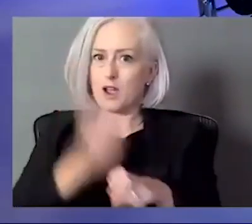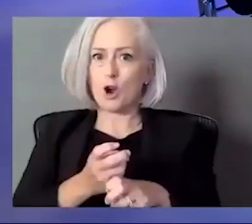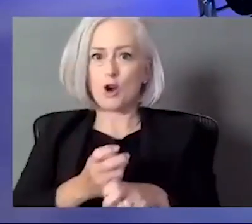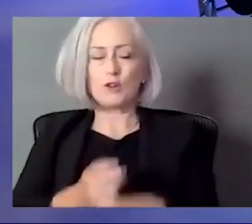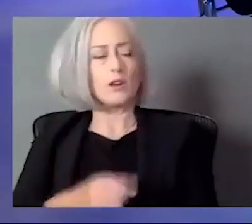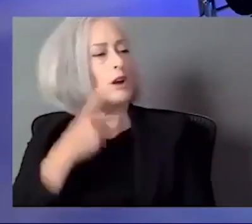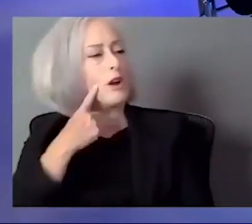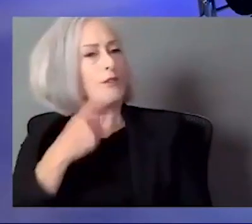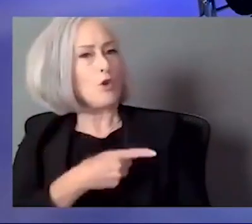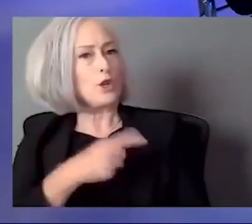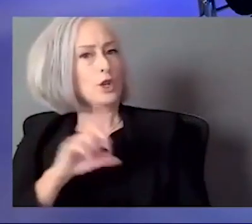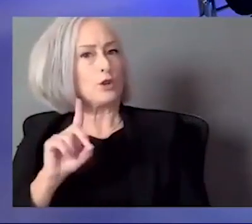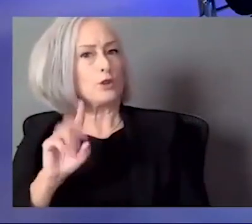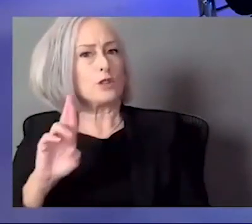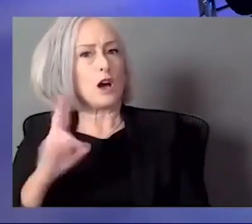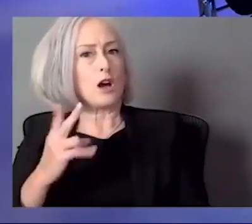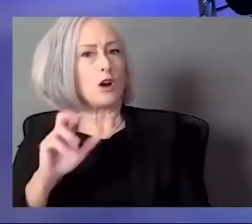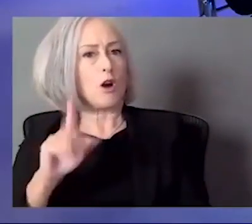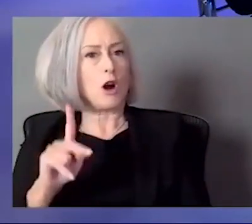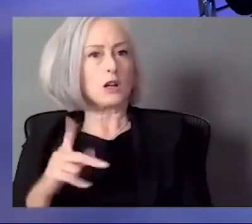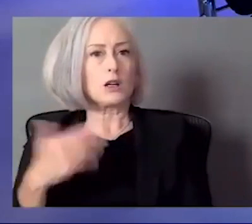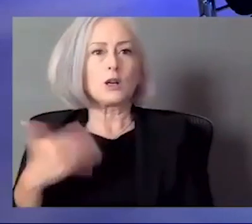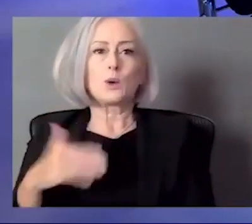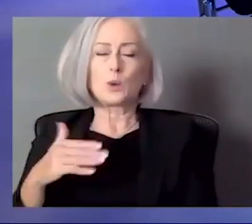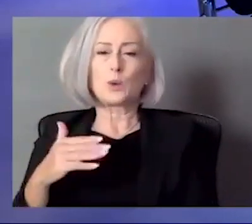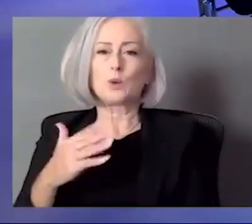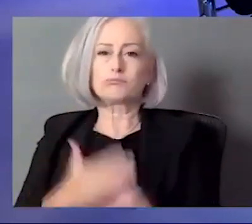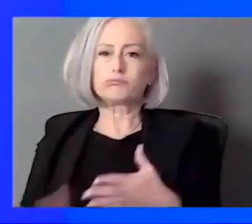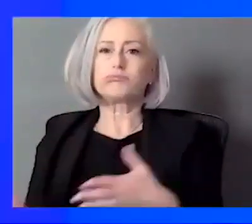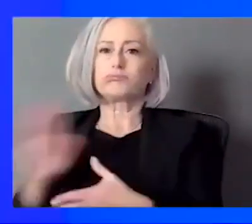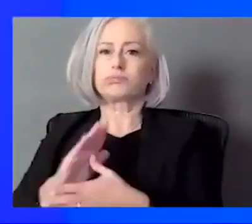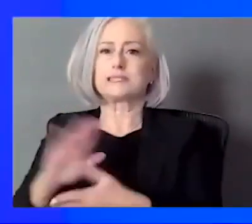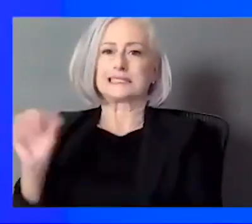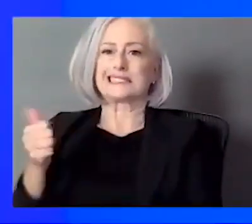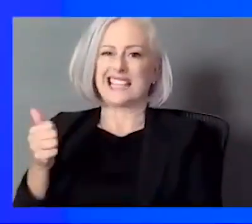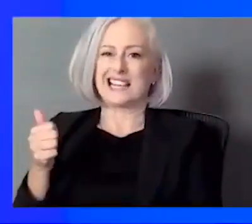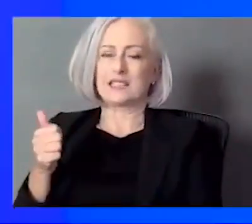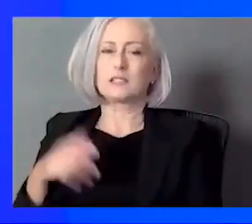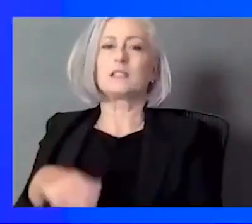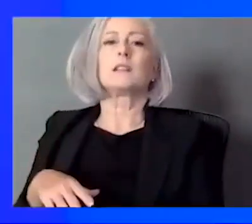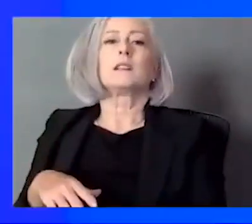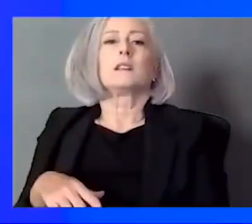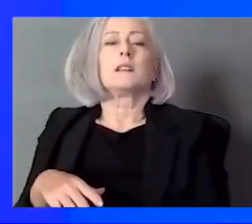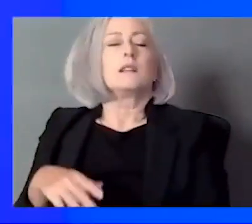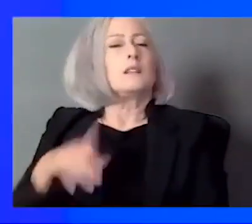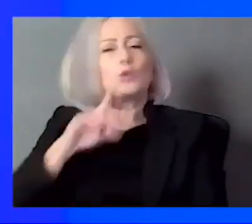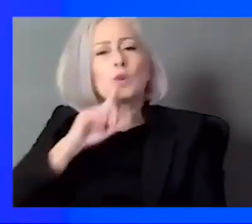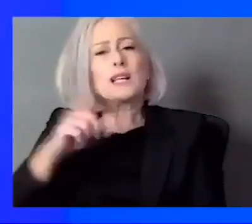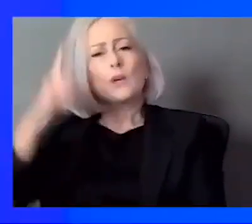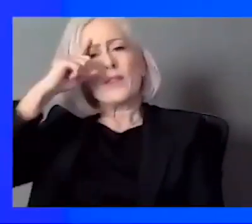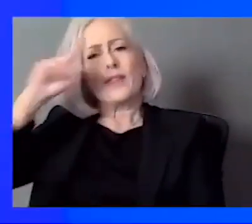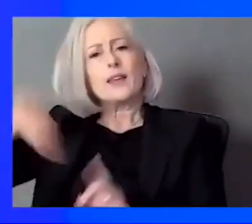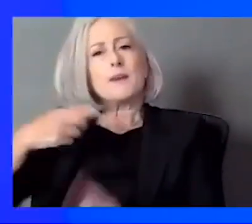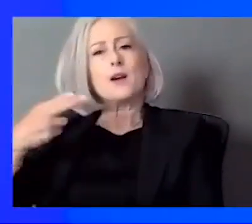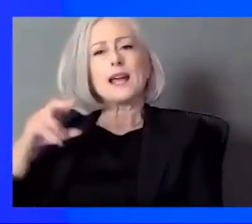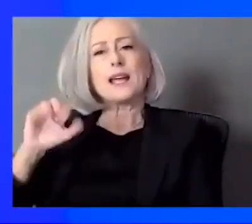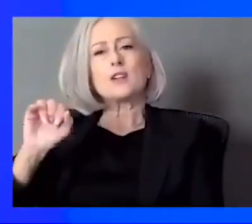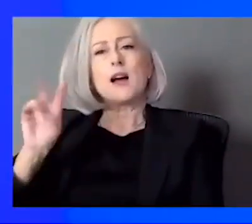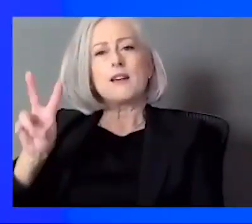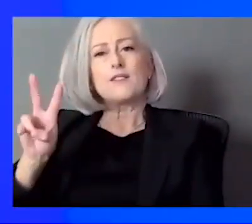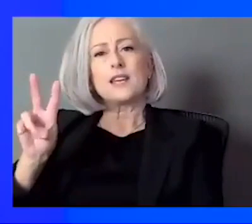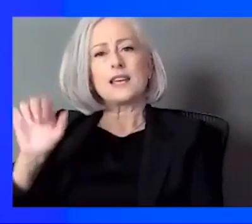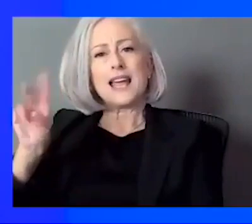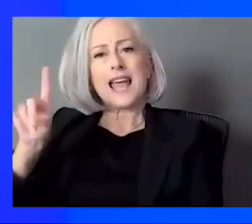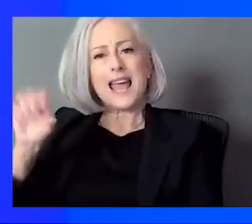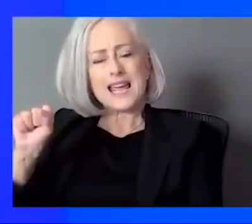it's ranked top Number 1 one. through 10, basically. But I think the other thing about HIV/AIDS is what has helped us get out of that. Certainly